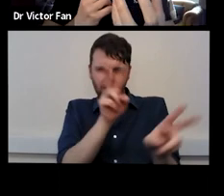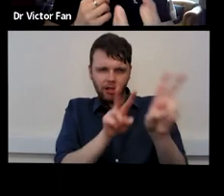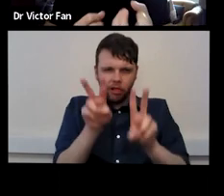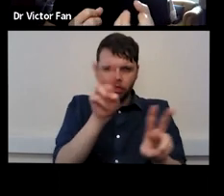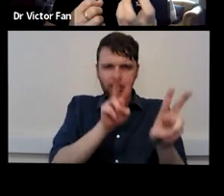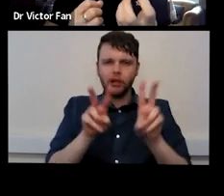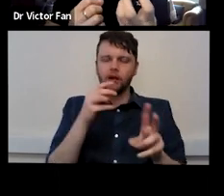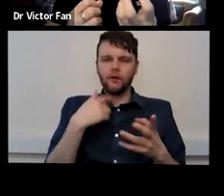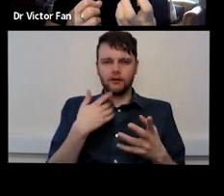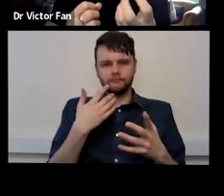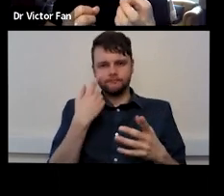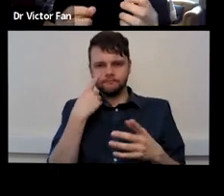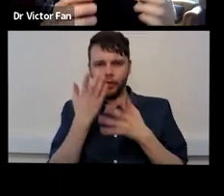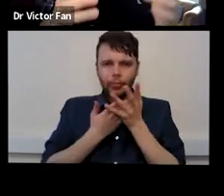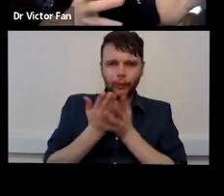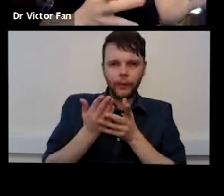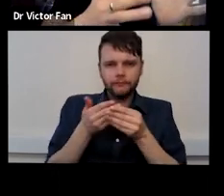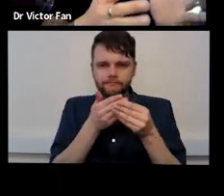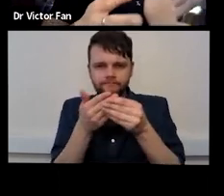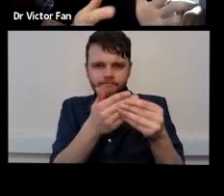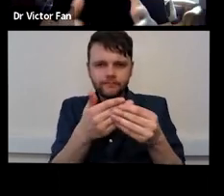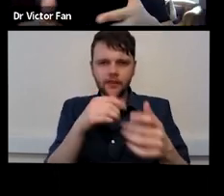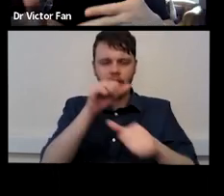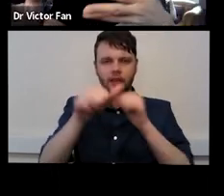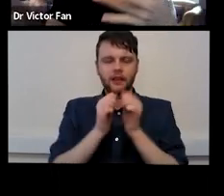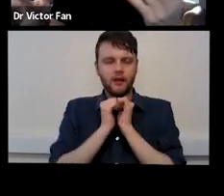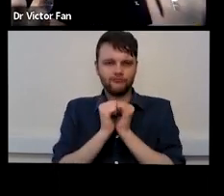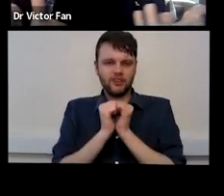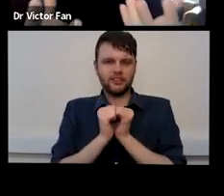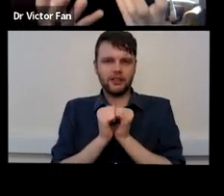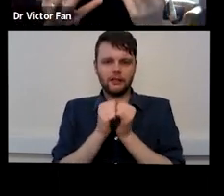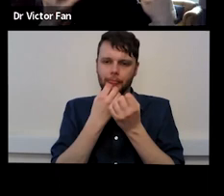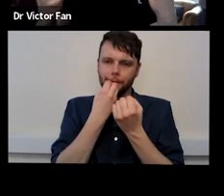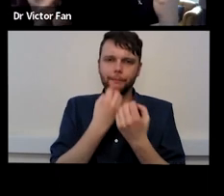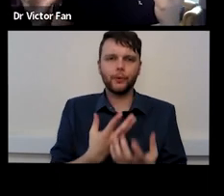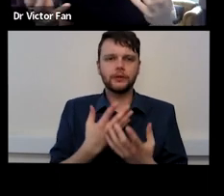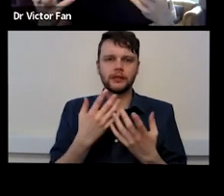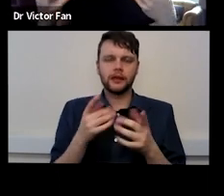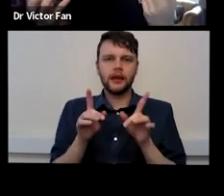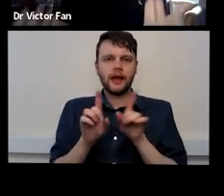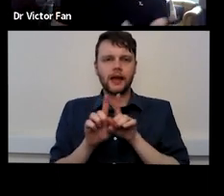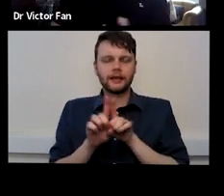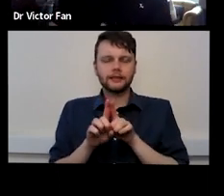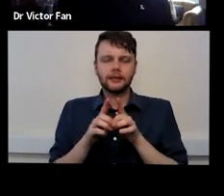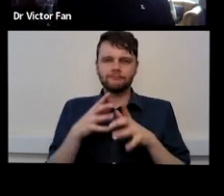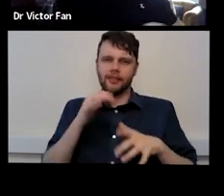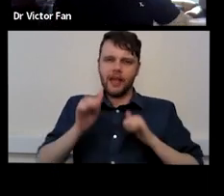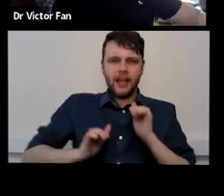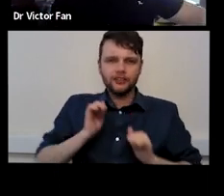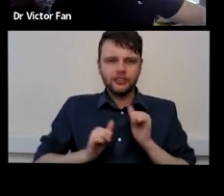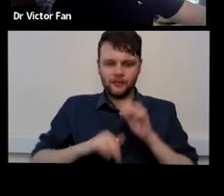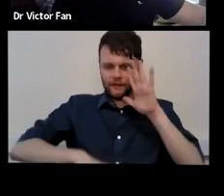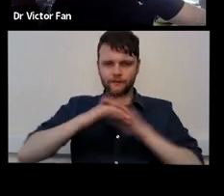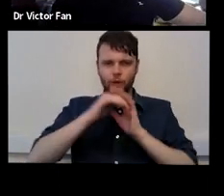or embarking on a journey so that we can appreciate the beauty and also the energy of the